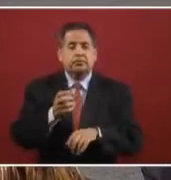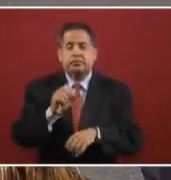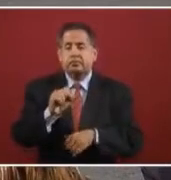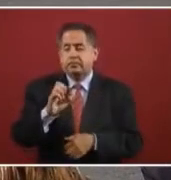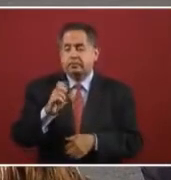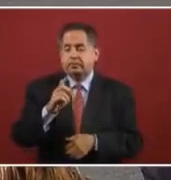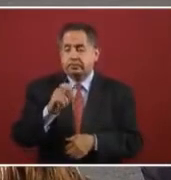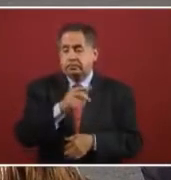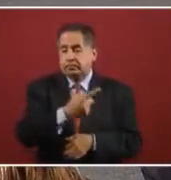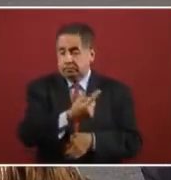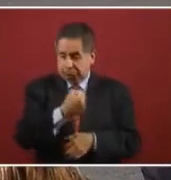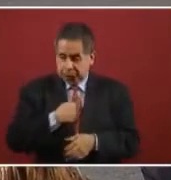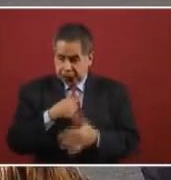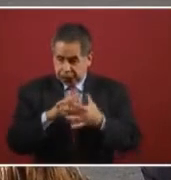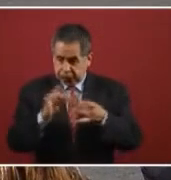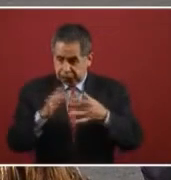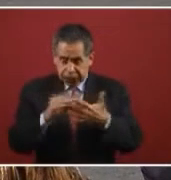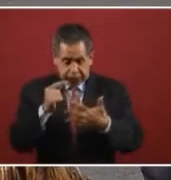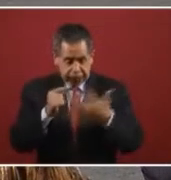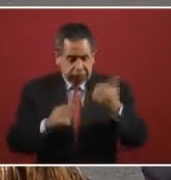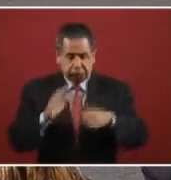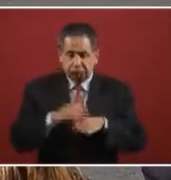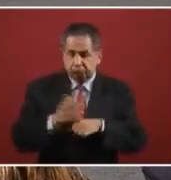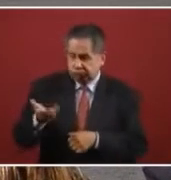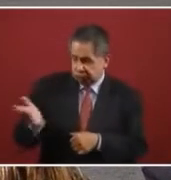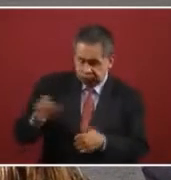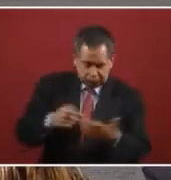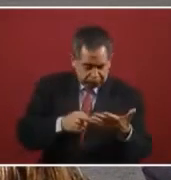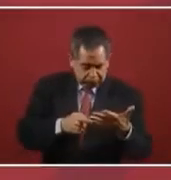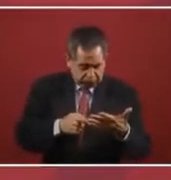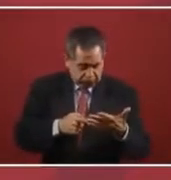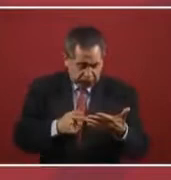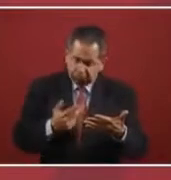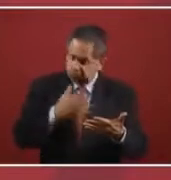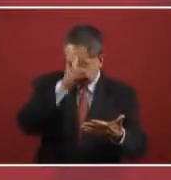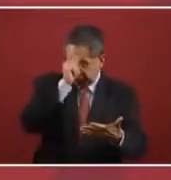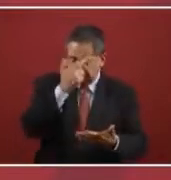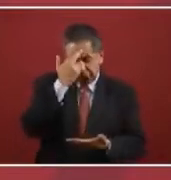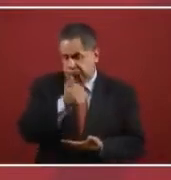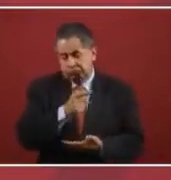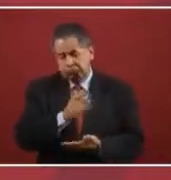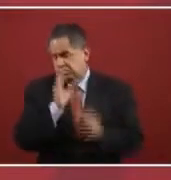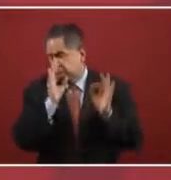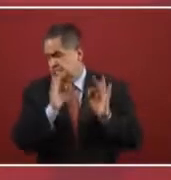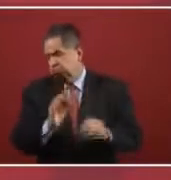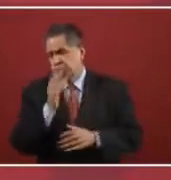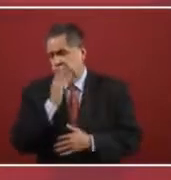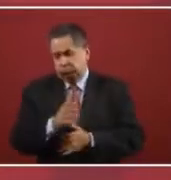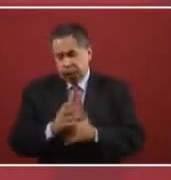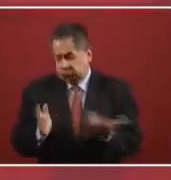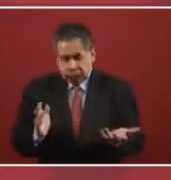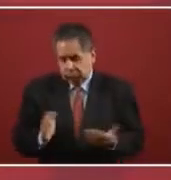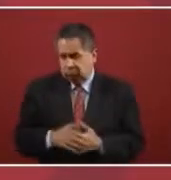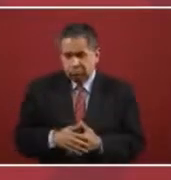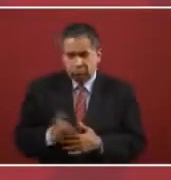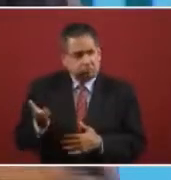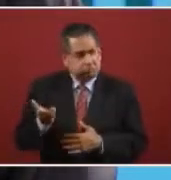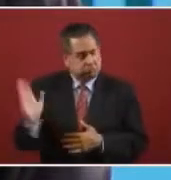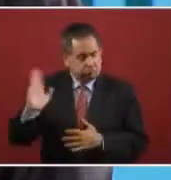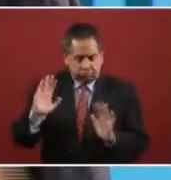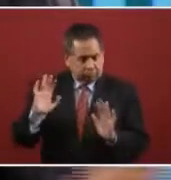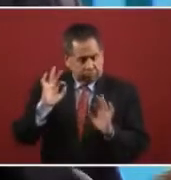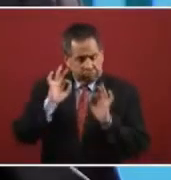from the Secretary of Defense. It told me the explanation, and I'm in agreement with that. Si no,